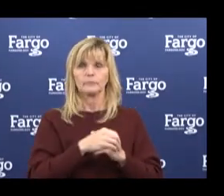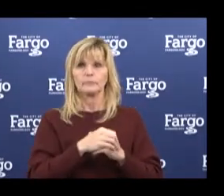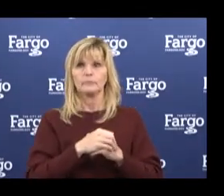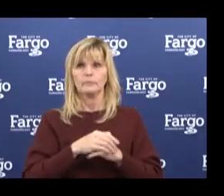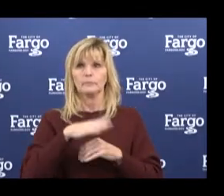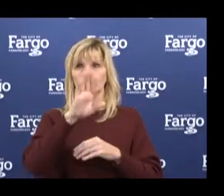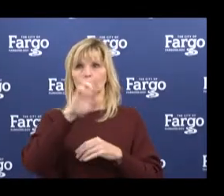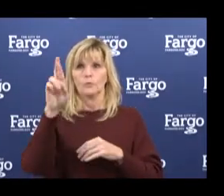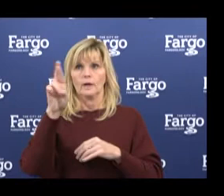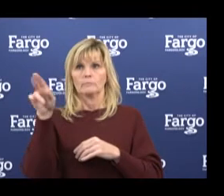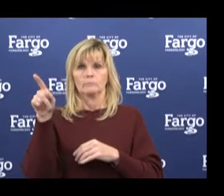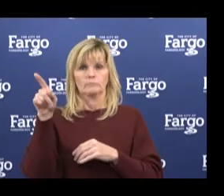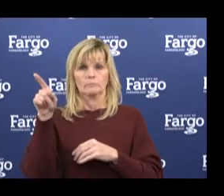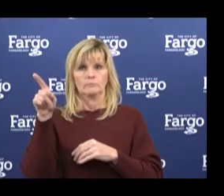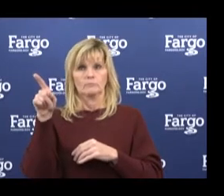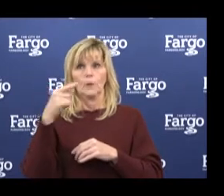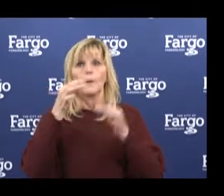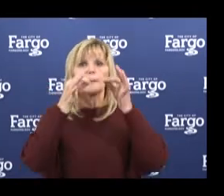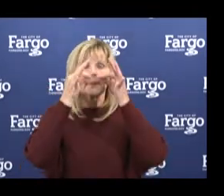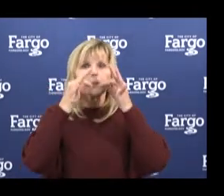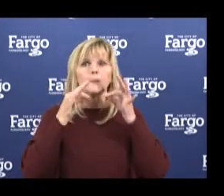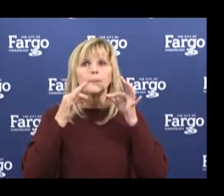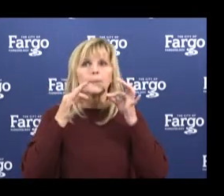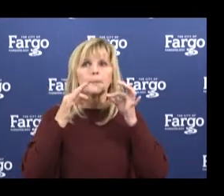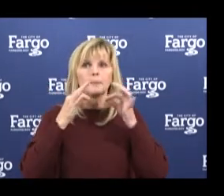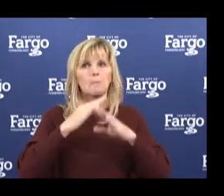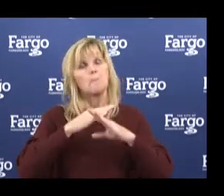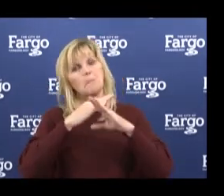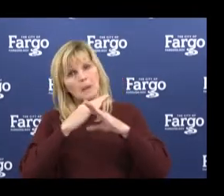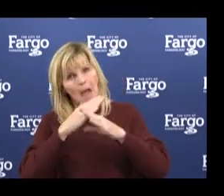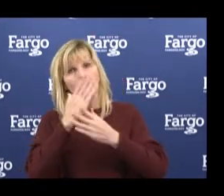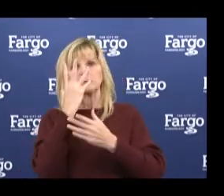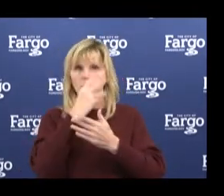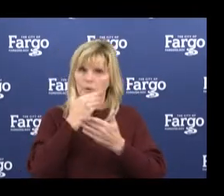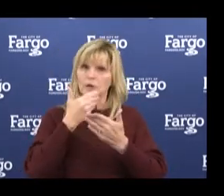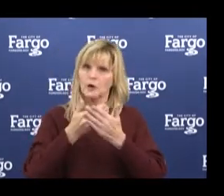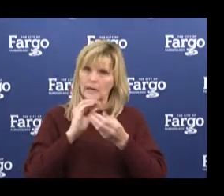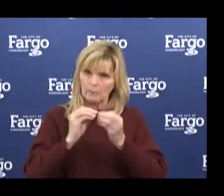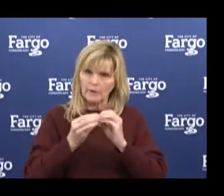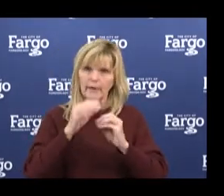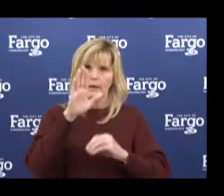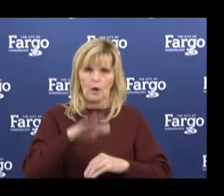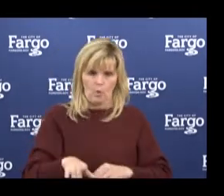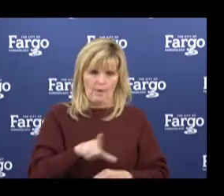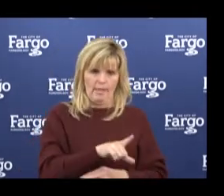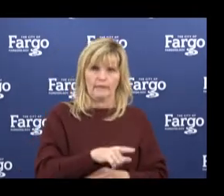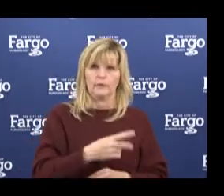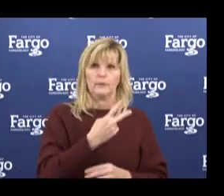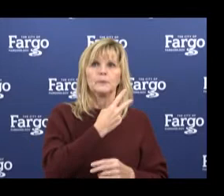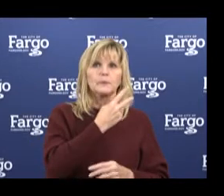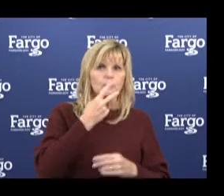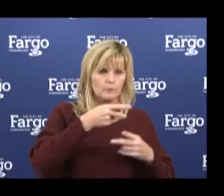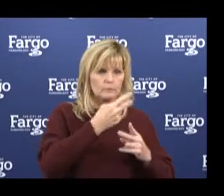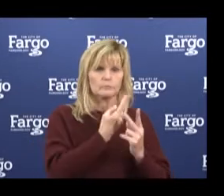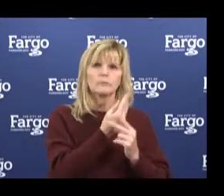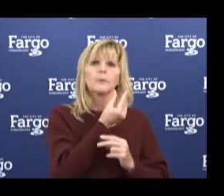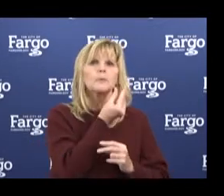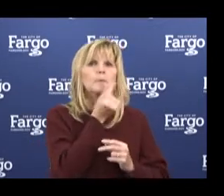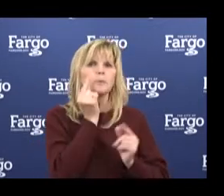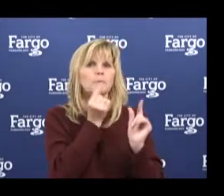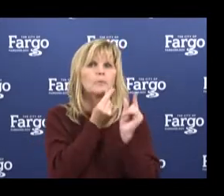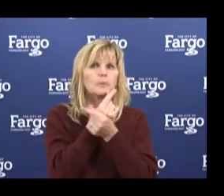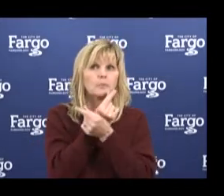the upper right, a 1-layer cloth mask blocks that fairly nicely. In the lower left, a 2-layer cloth mask blocks it